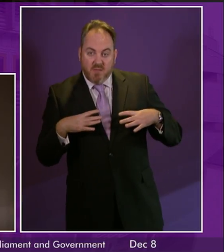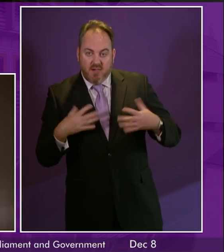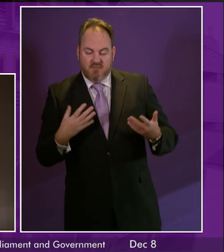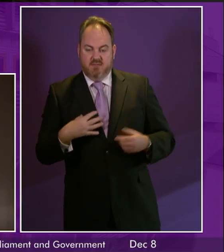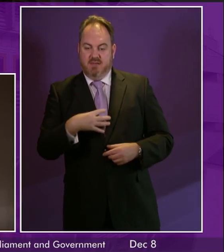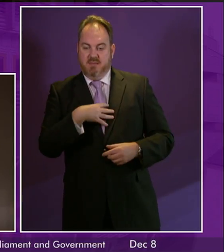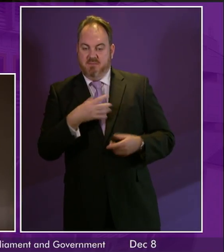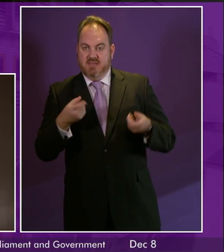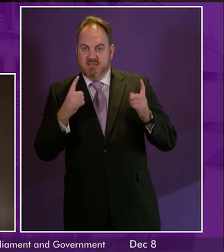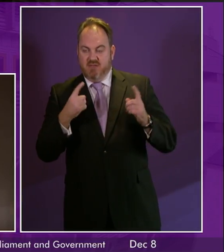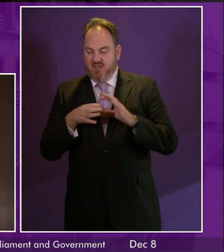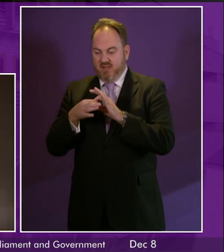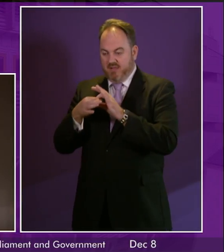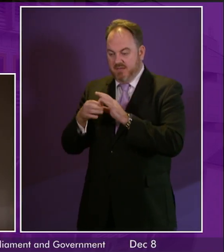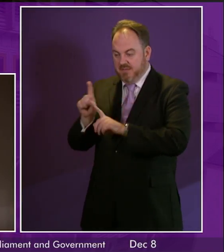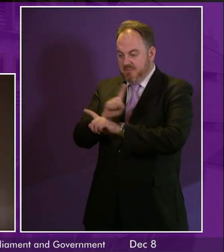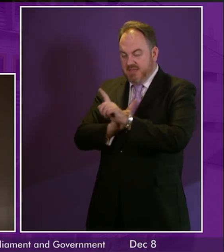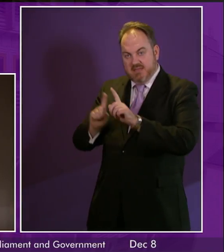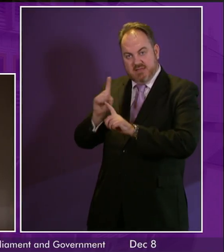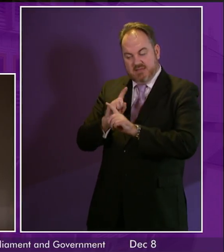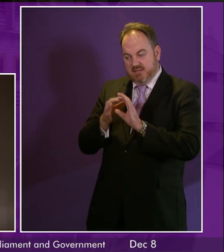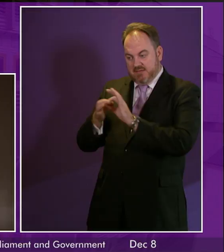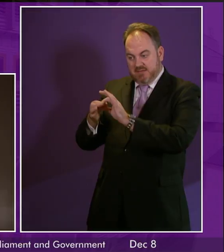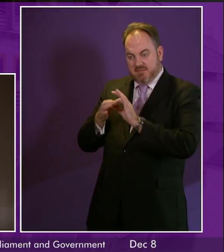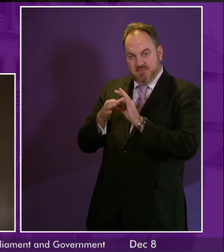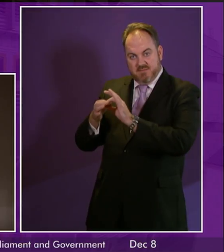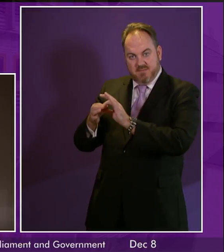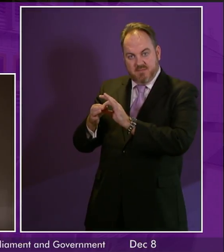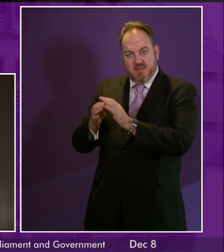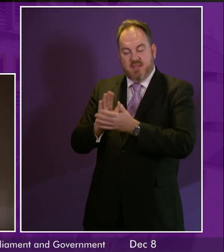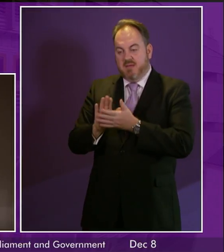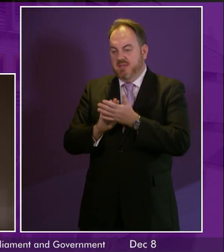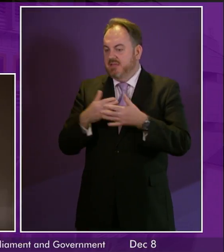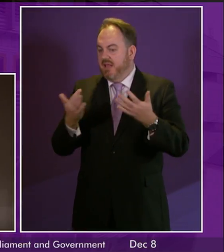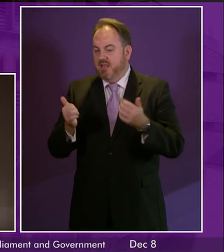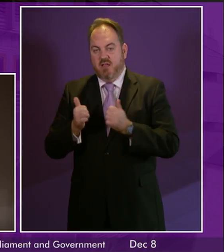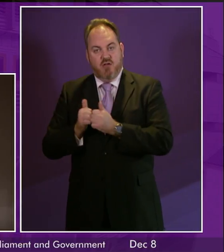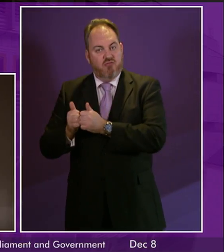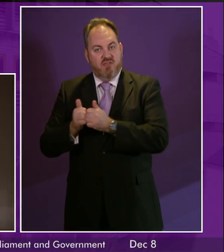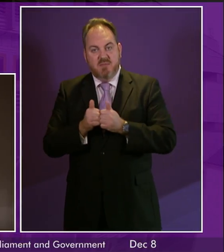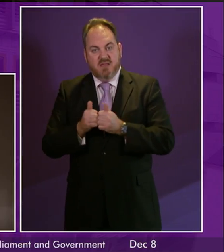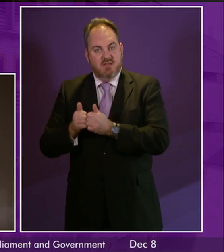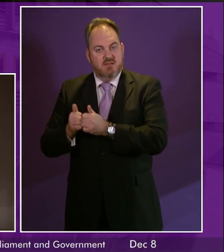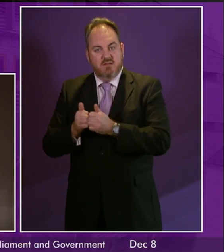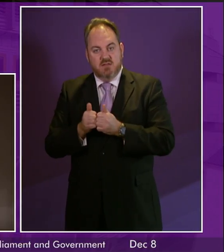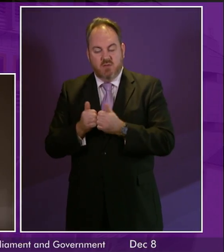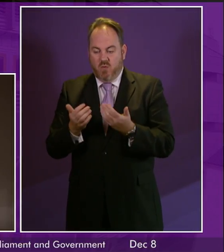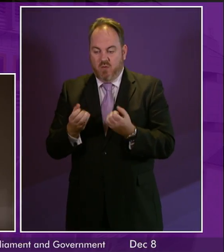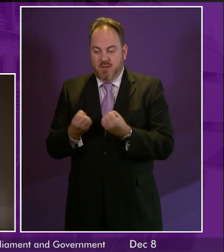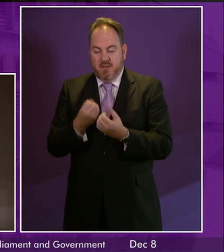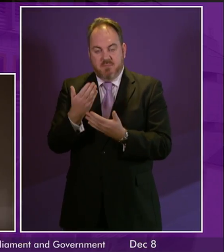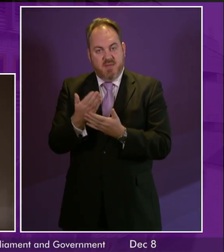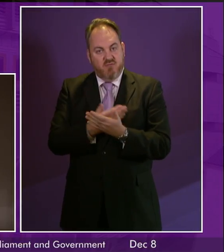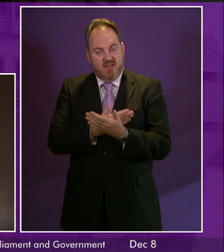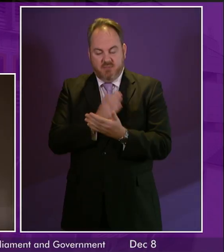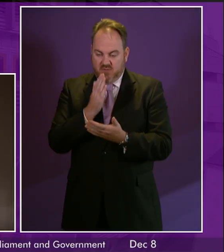ministerial intergovernmental meetings, as well as regards to any concordats, agreements and memorandums of understanding